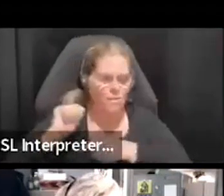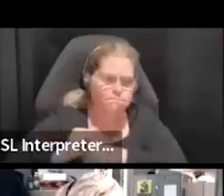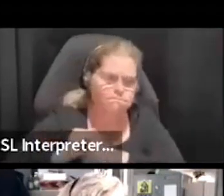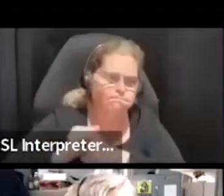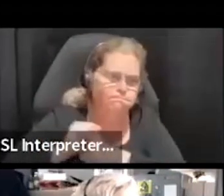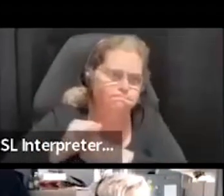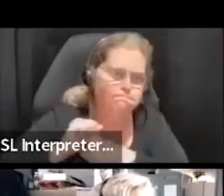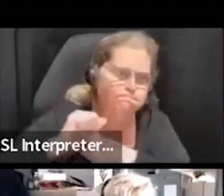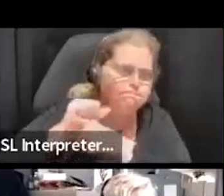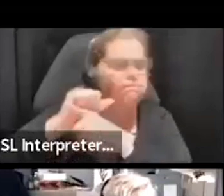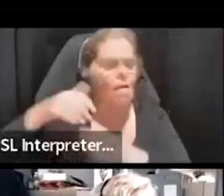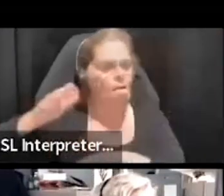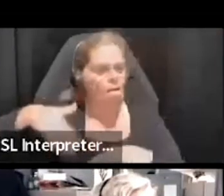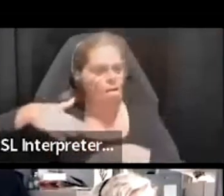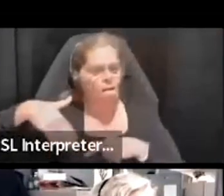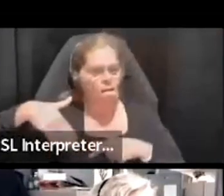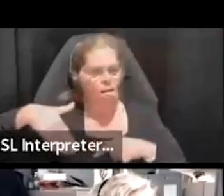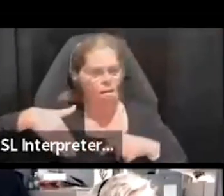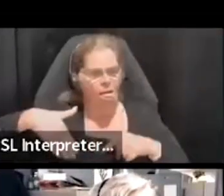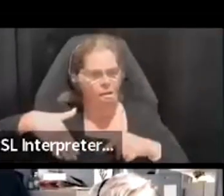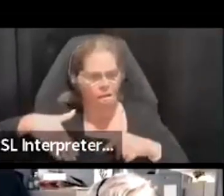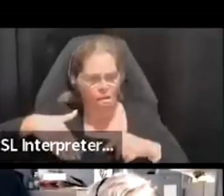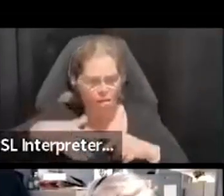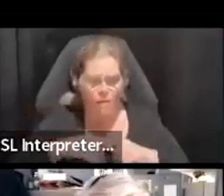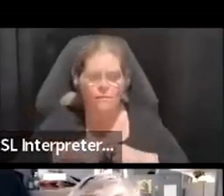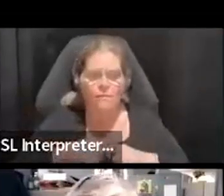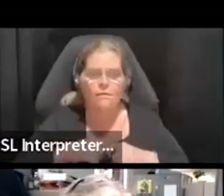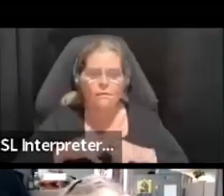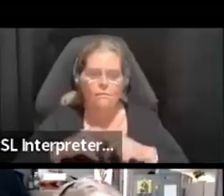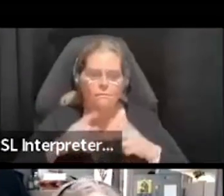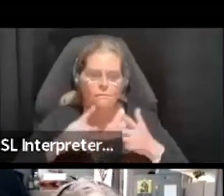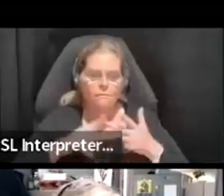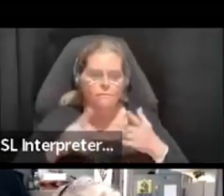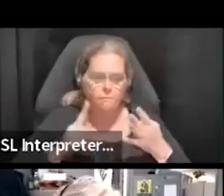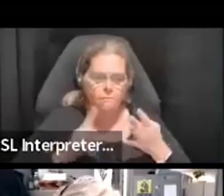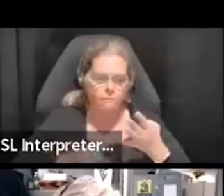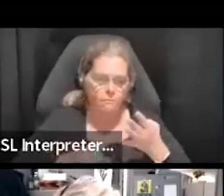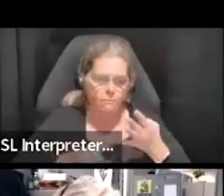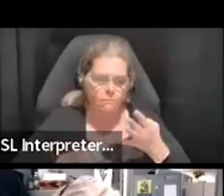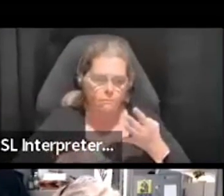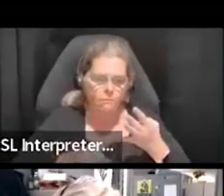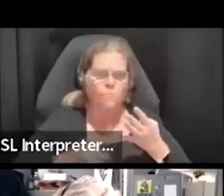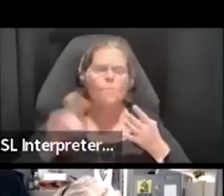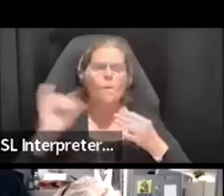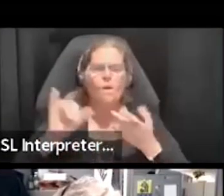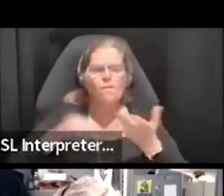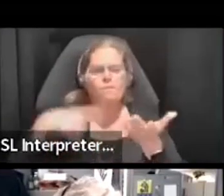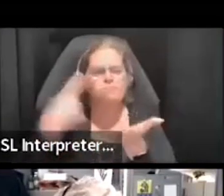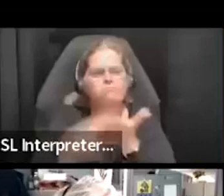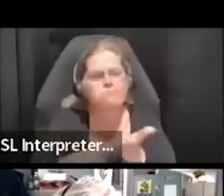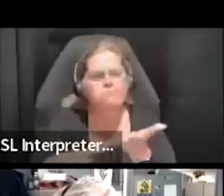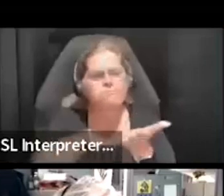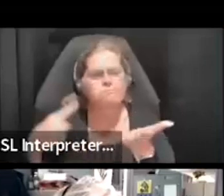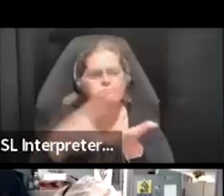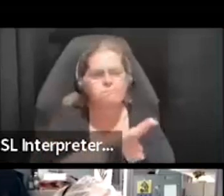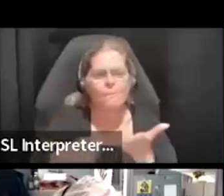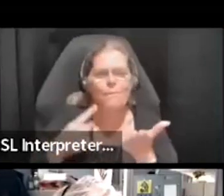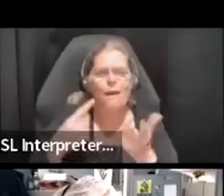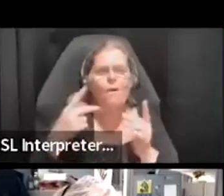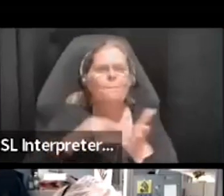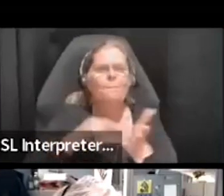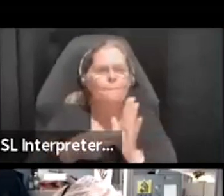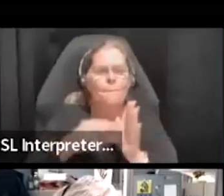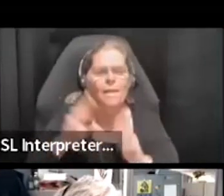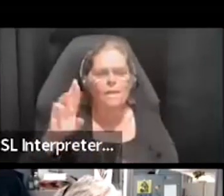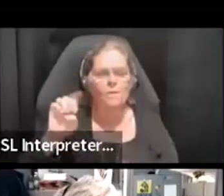increases along with that training. And we had a really long conversation about reasonably calculated,